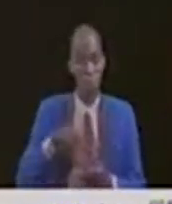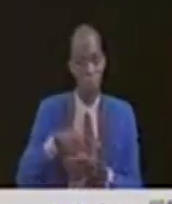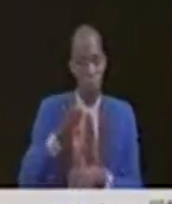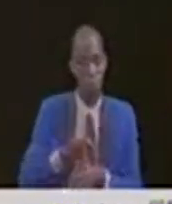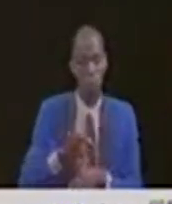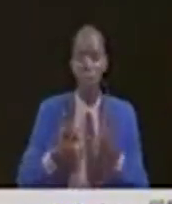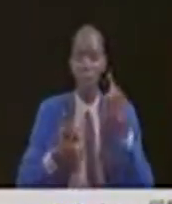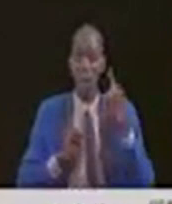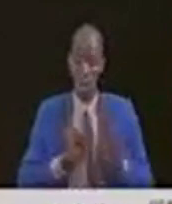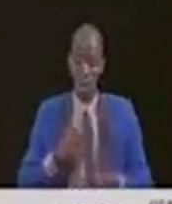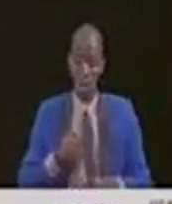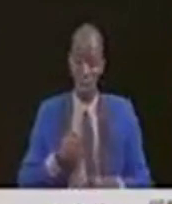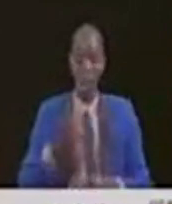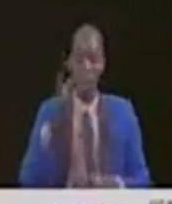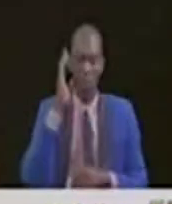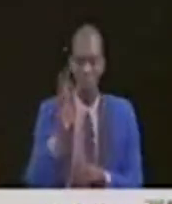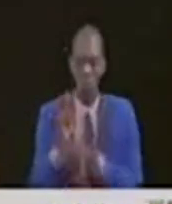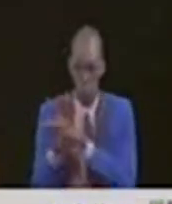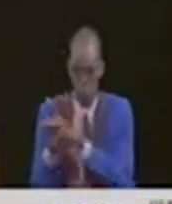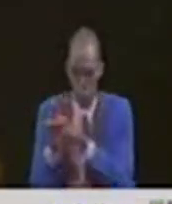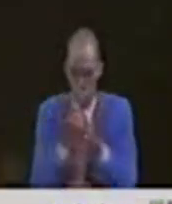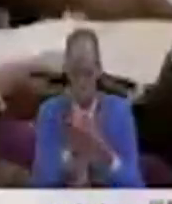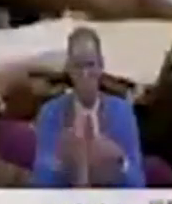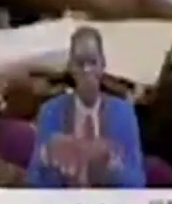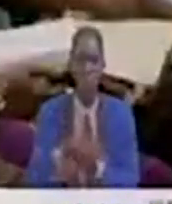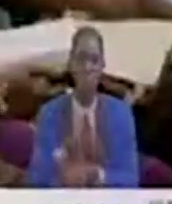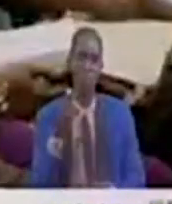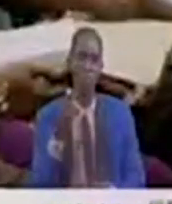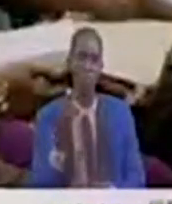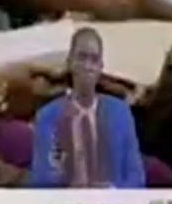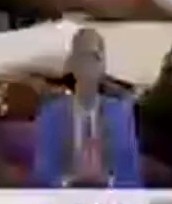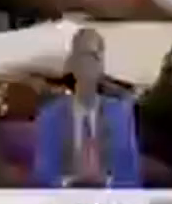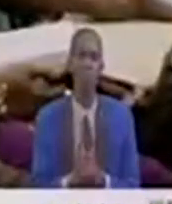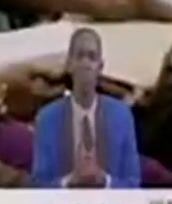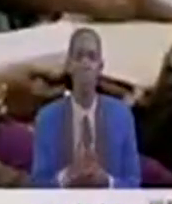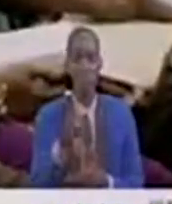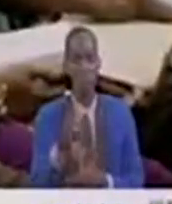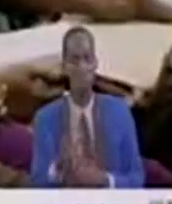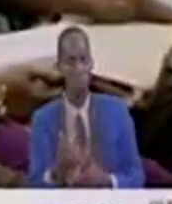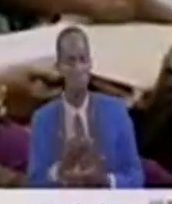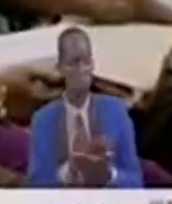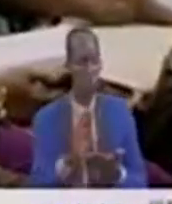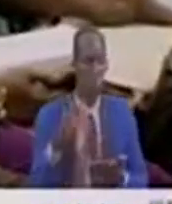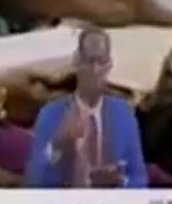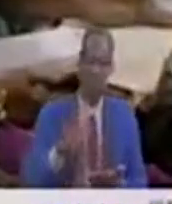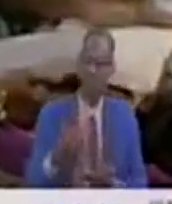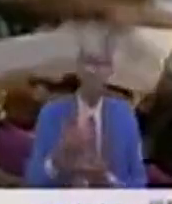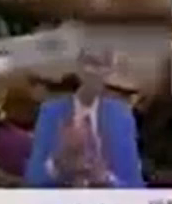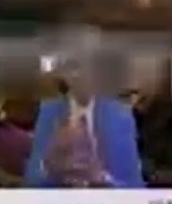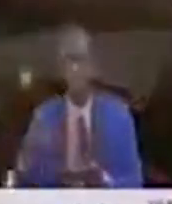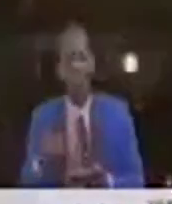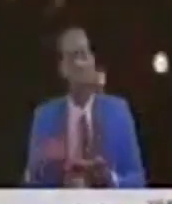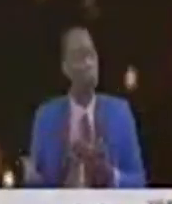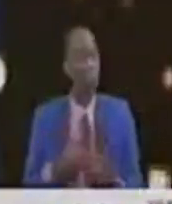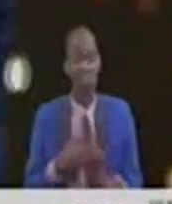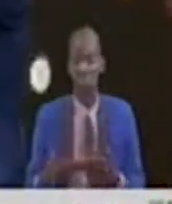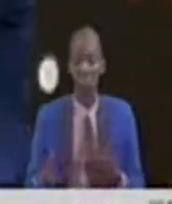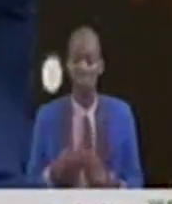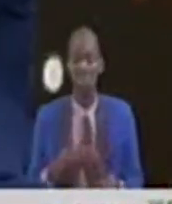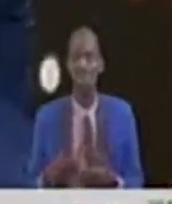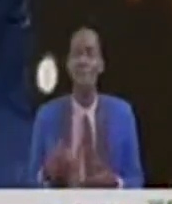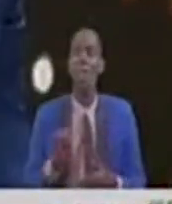you. I said I'm going to watch over you. You push me this way, push me that way, I'll say,